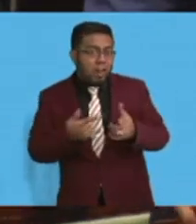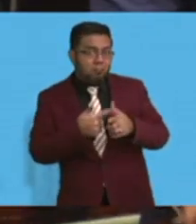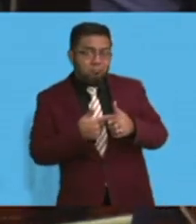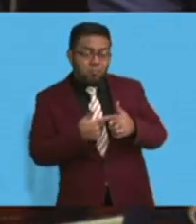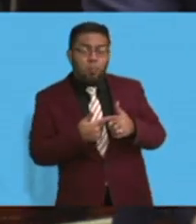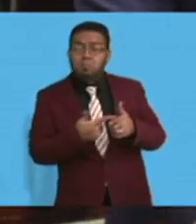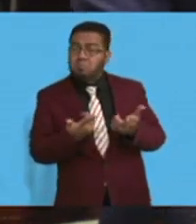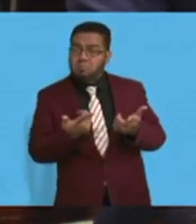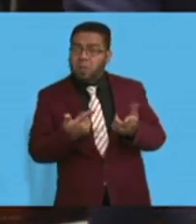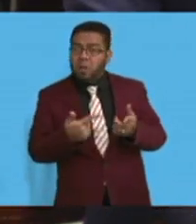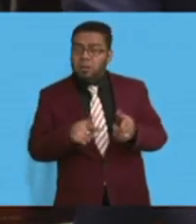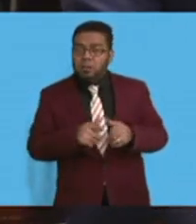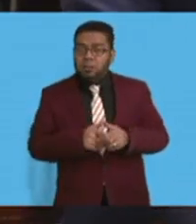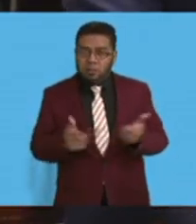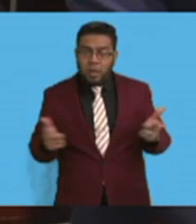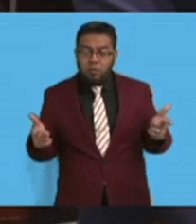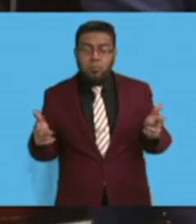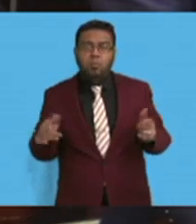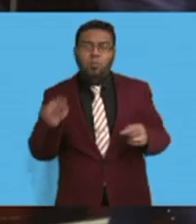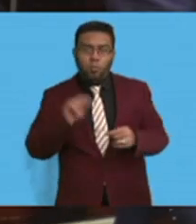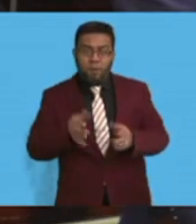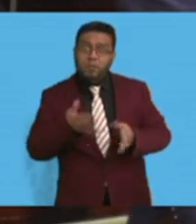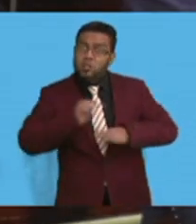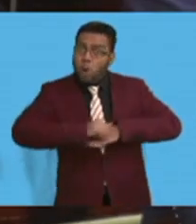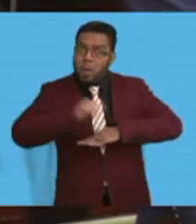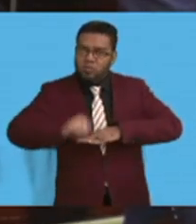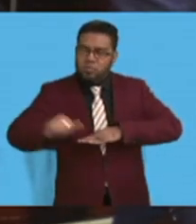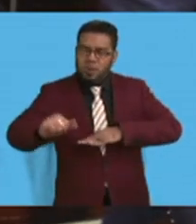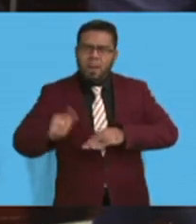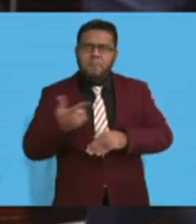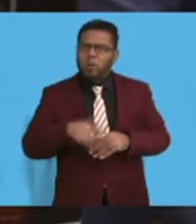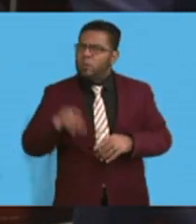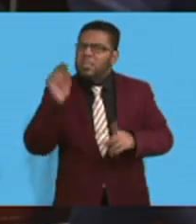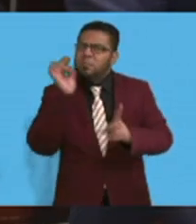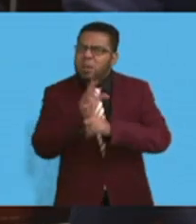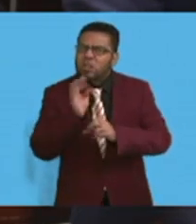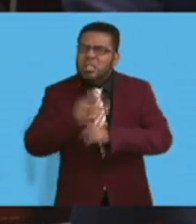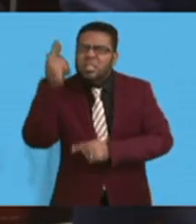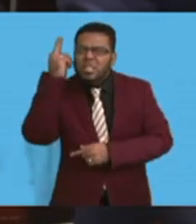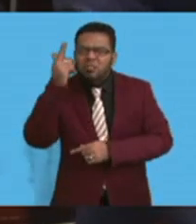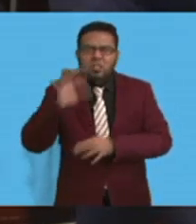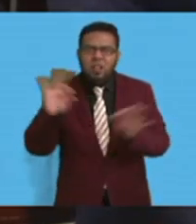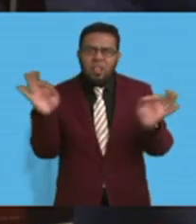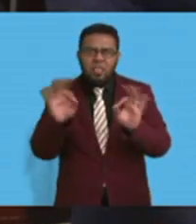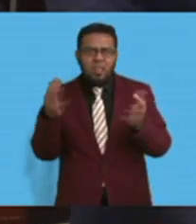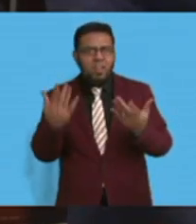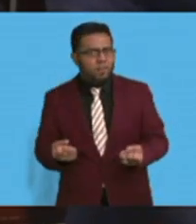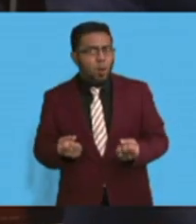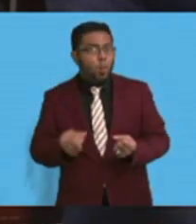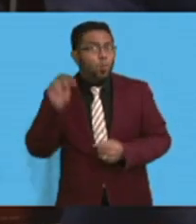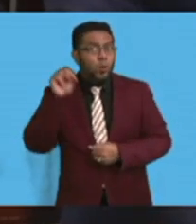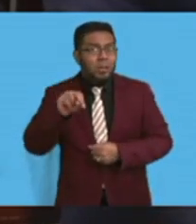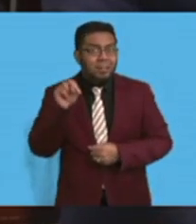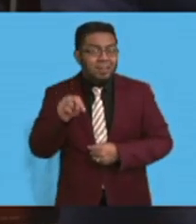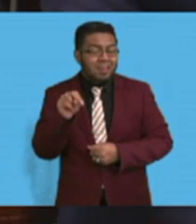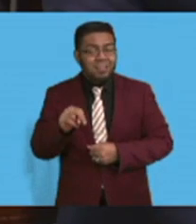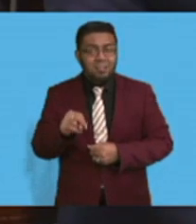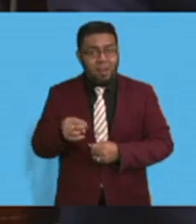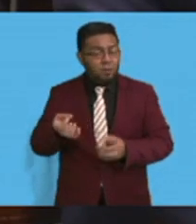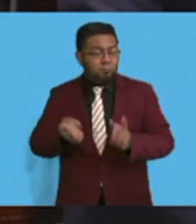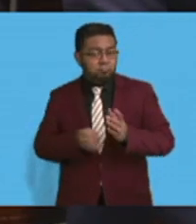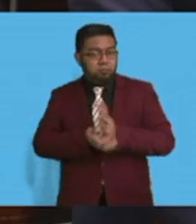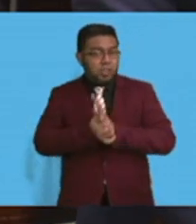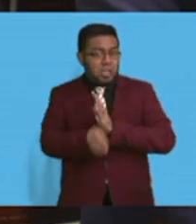offering these scholarships in those areas because there is a serious lack of specialist teachers in the country. We need teachers with advanced skills in areas